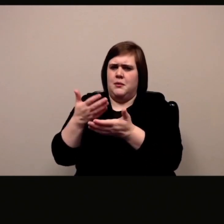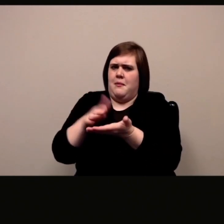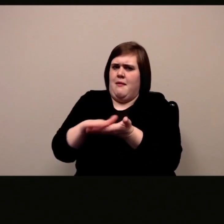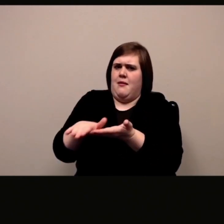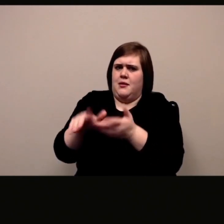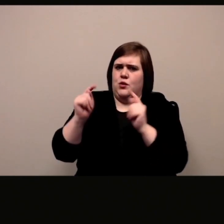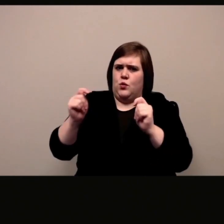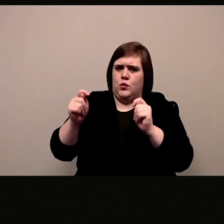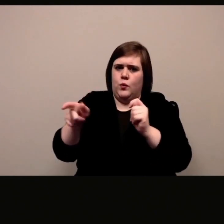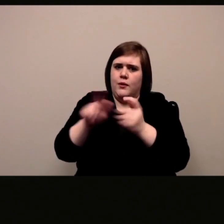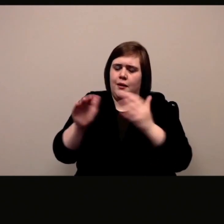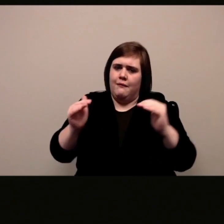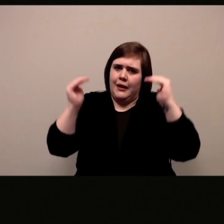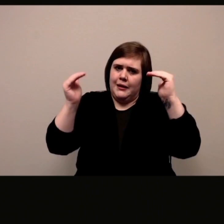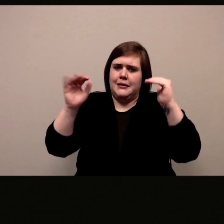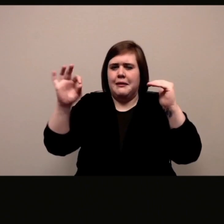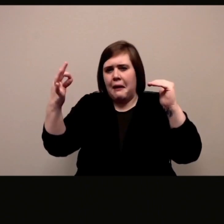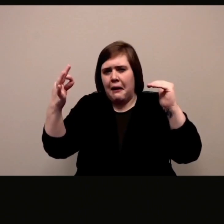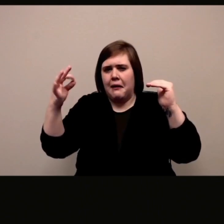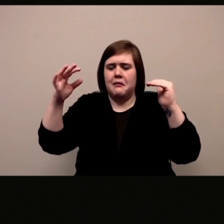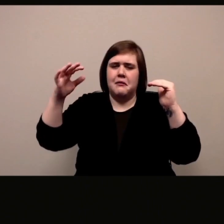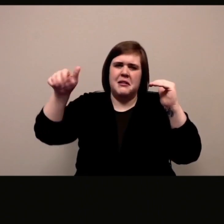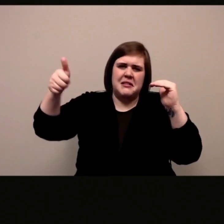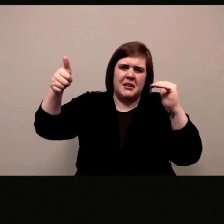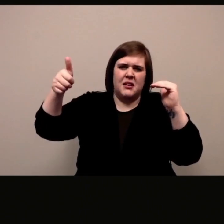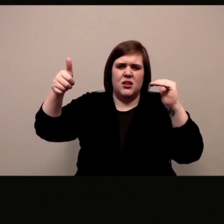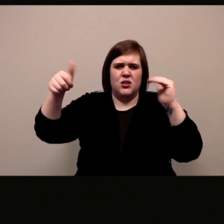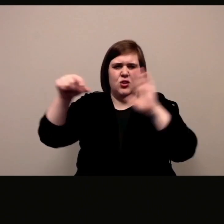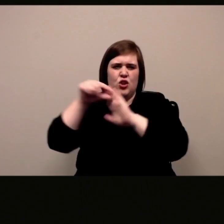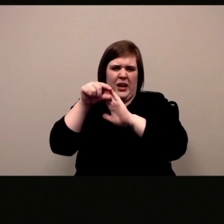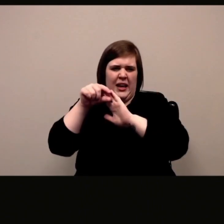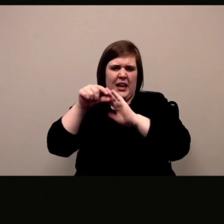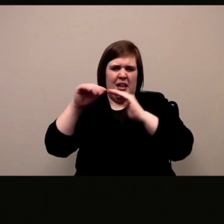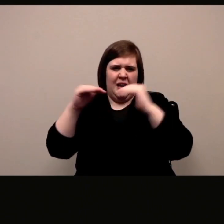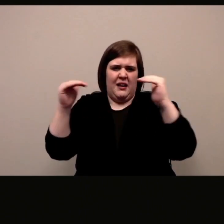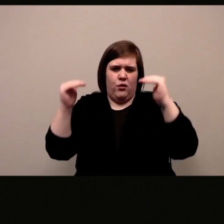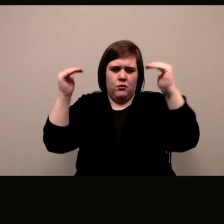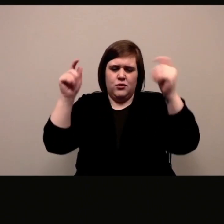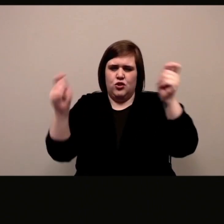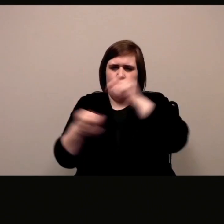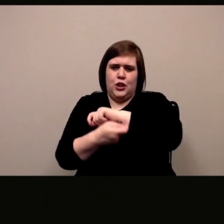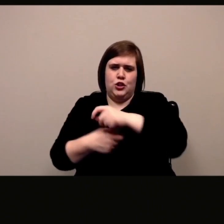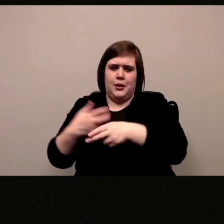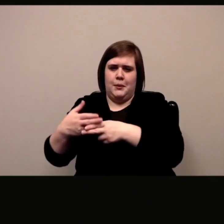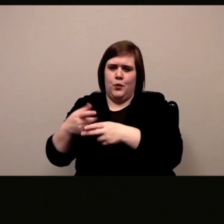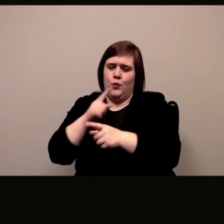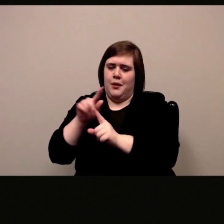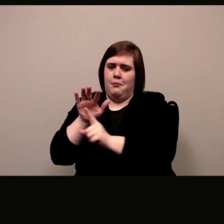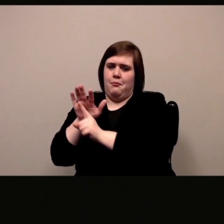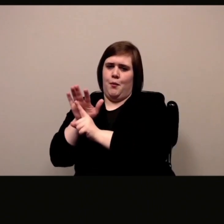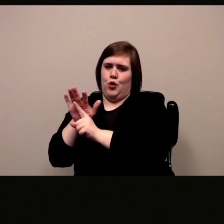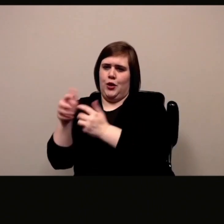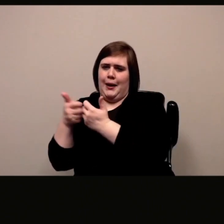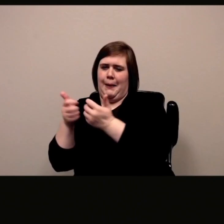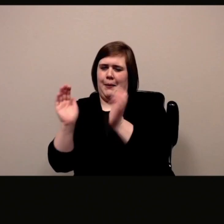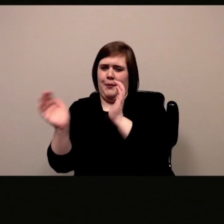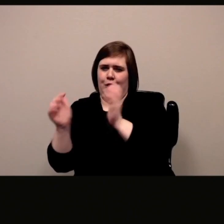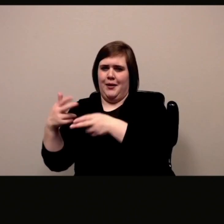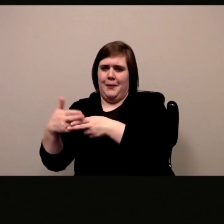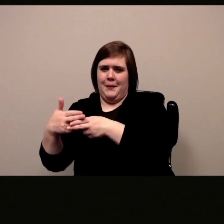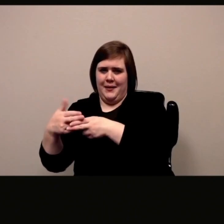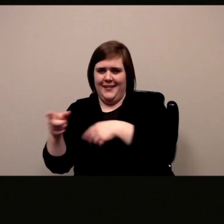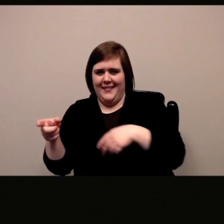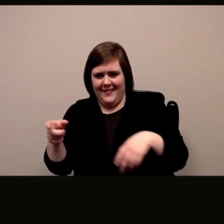advanced at like 9th grade, 10th grade level. I think he just changed his name because it was too close to a very popular game these days. But then there's other people like